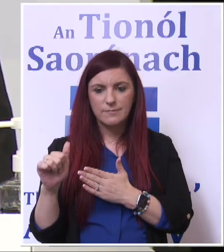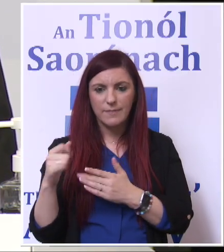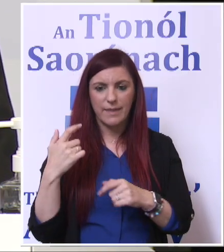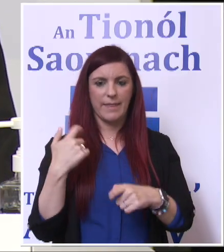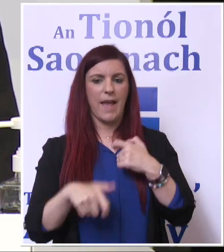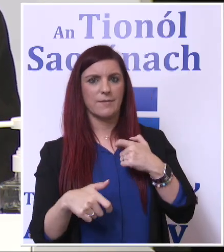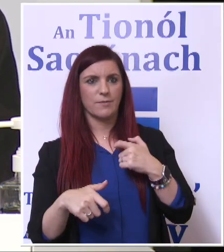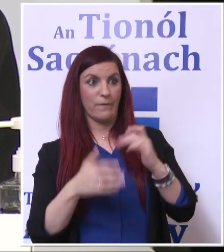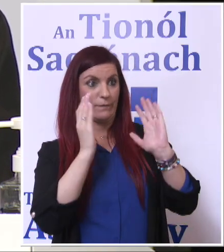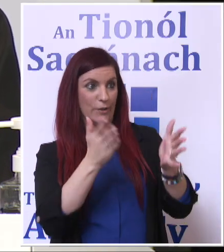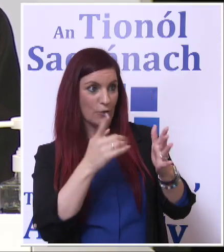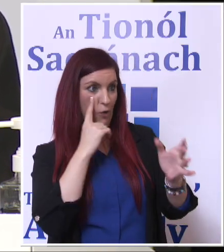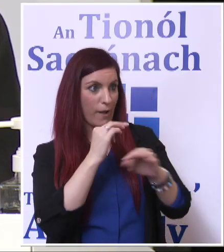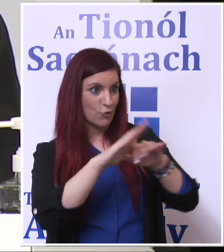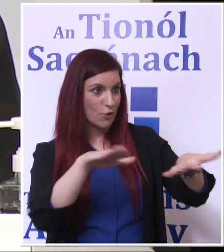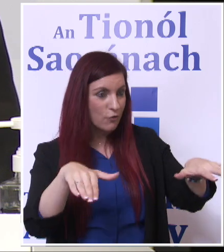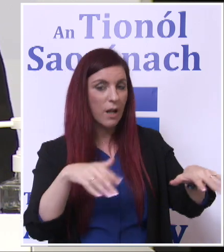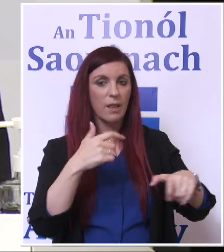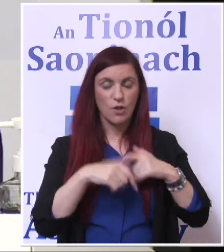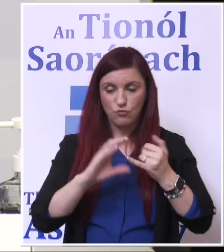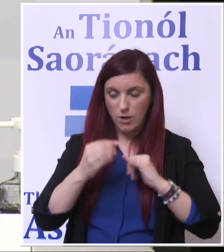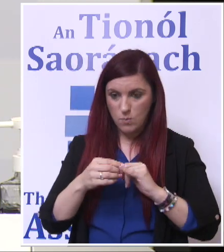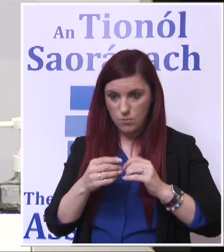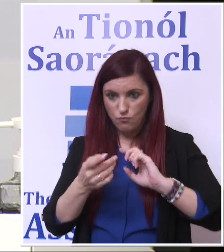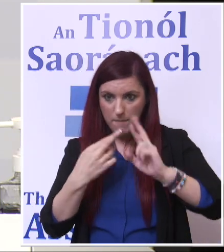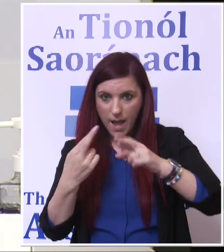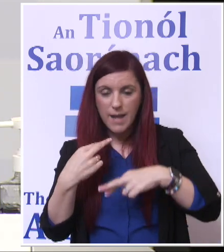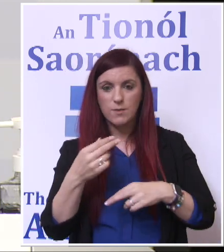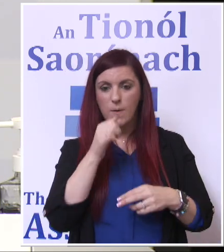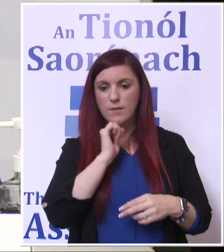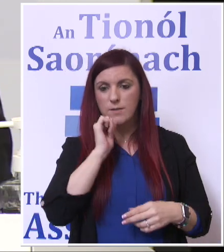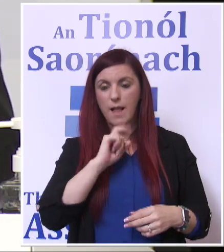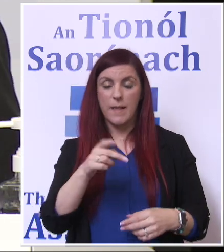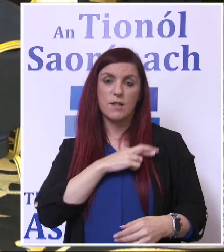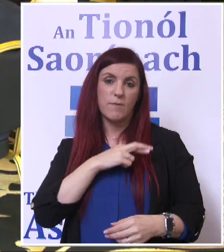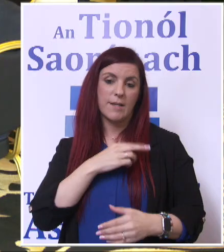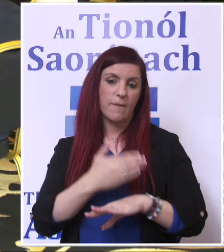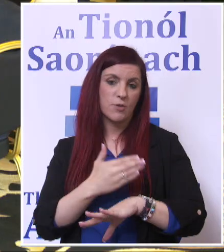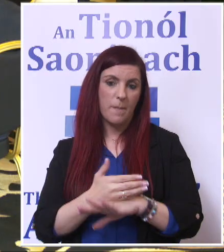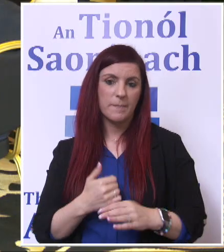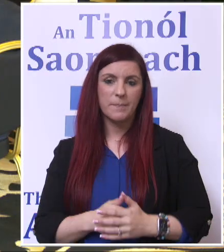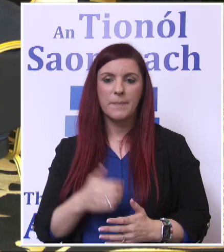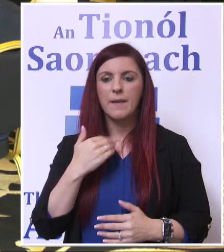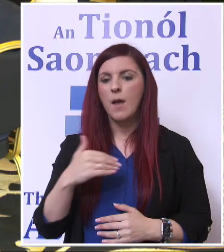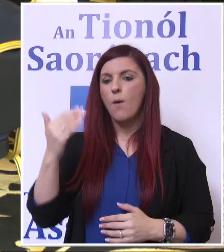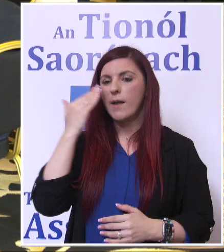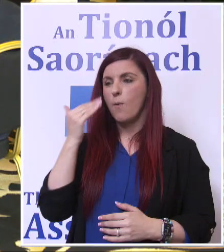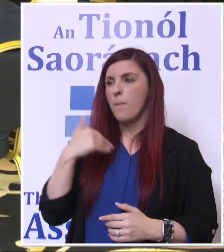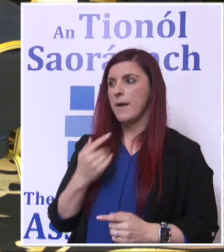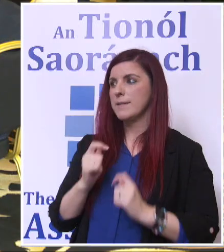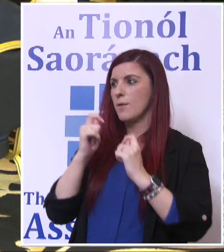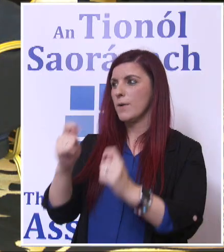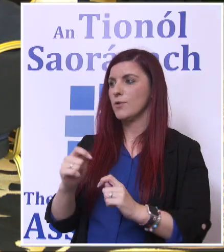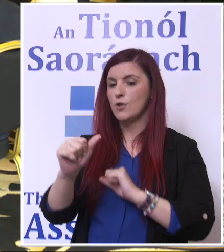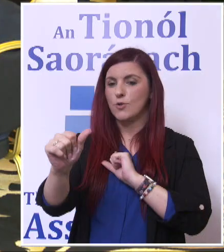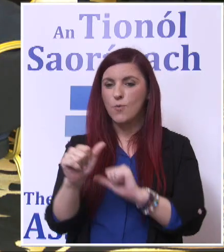to reply to those answers and keeping track of them, and that's the actual reality. Now, I know my submission was very short